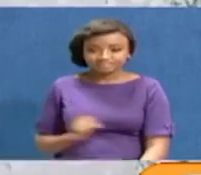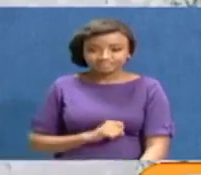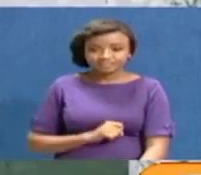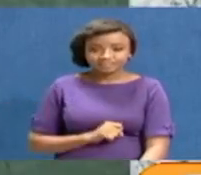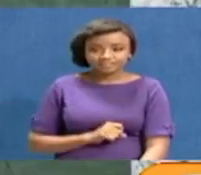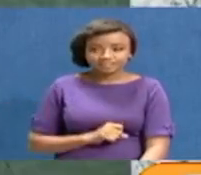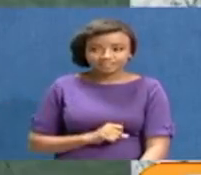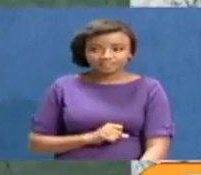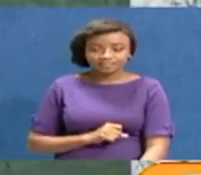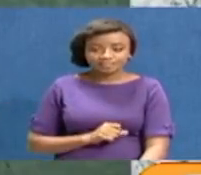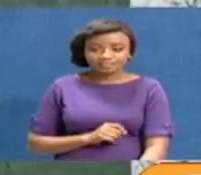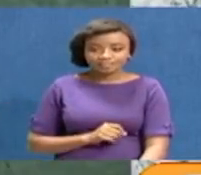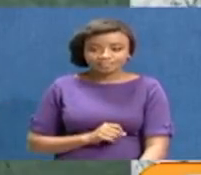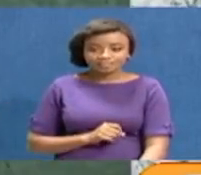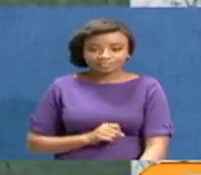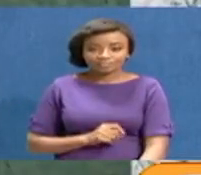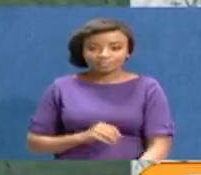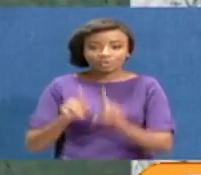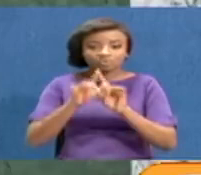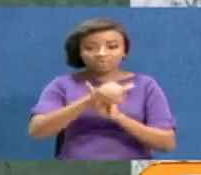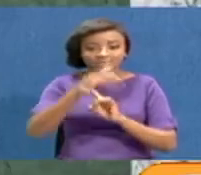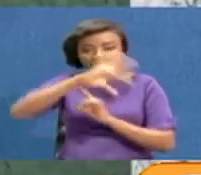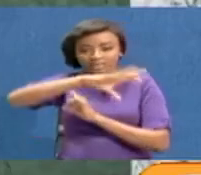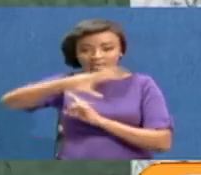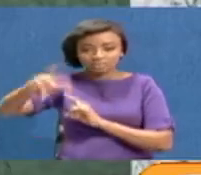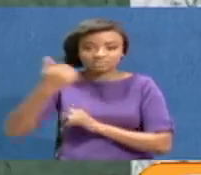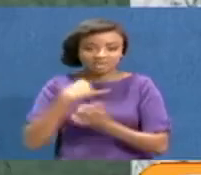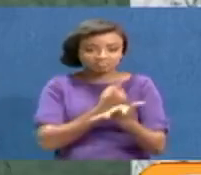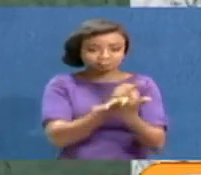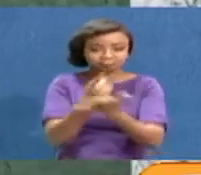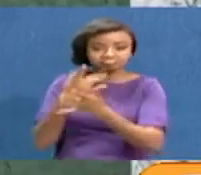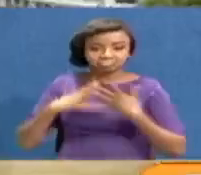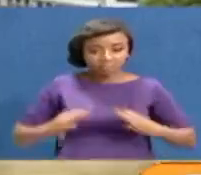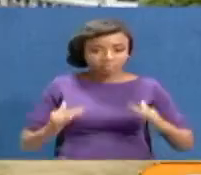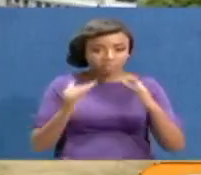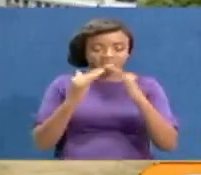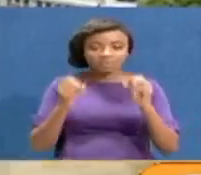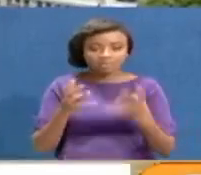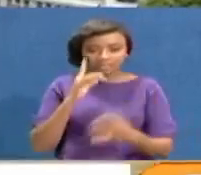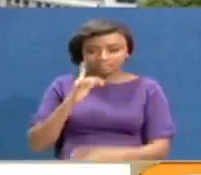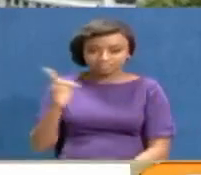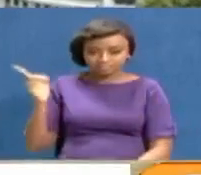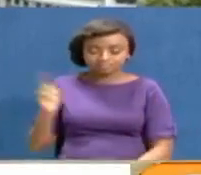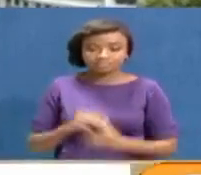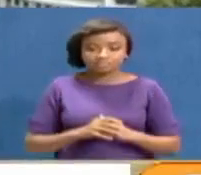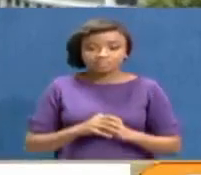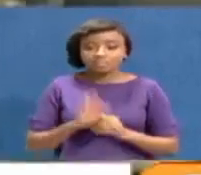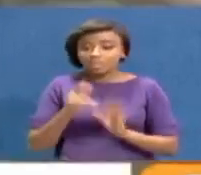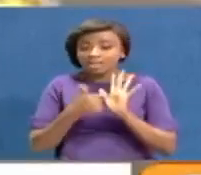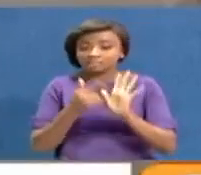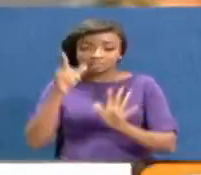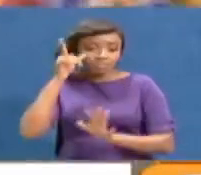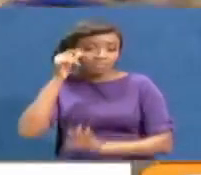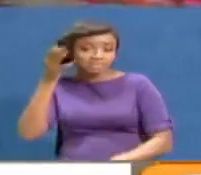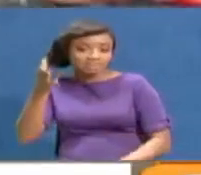admissions include Kericho, Mombasa, Bungoma, Kakamega, Busia and Uasin Gishu. In Mombasa, infections